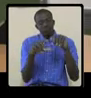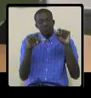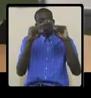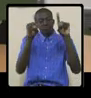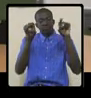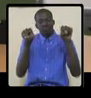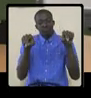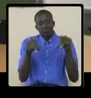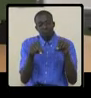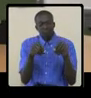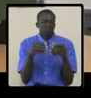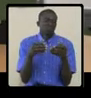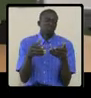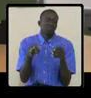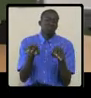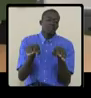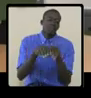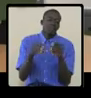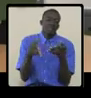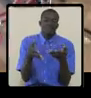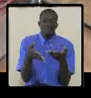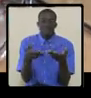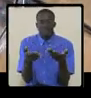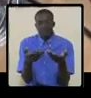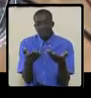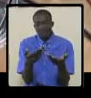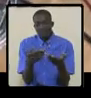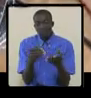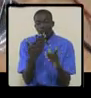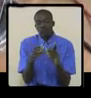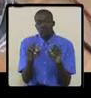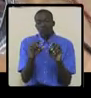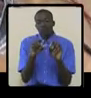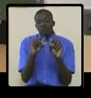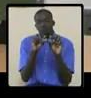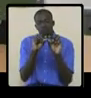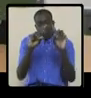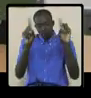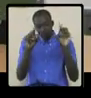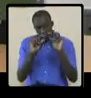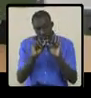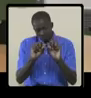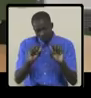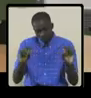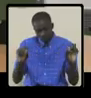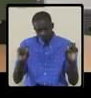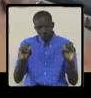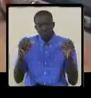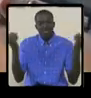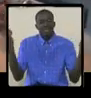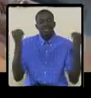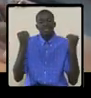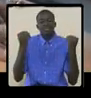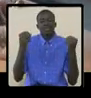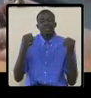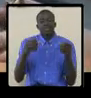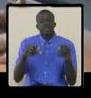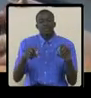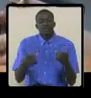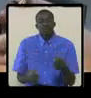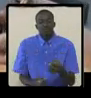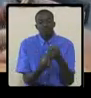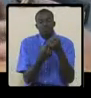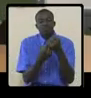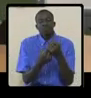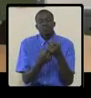build a simple circuit using insulated wires, an energy source, which we call cells,